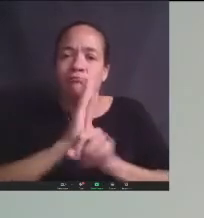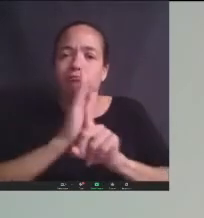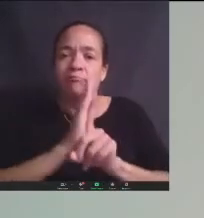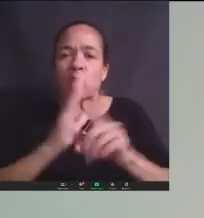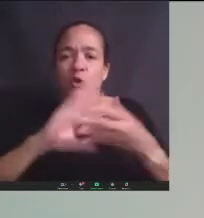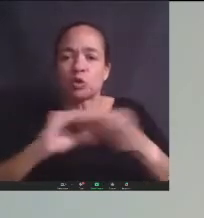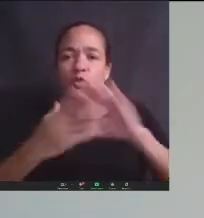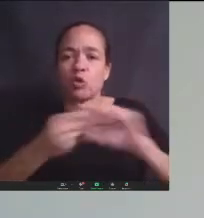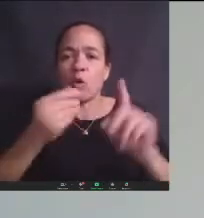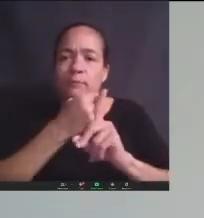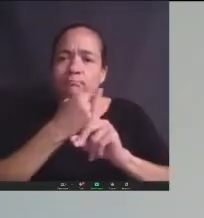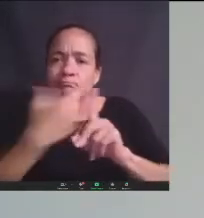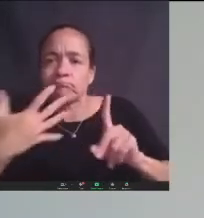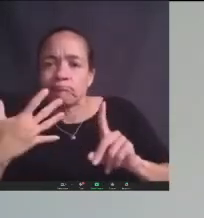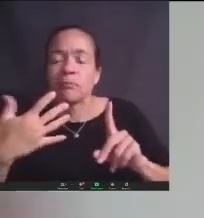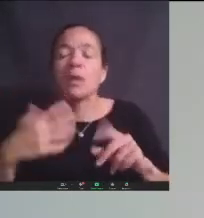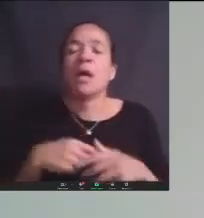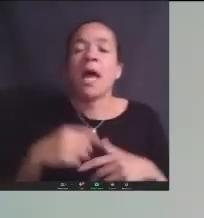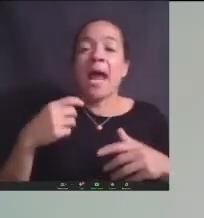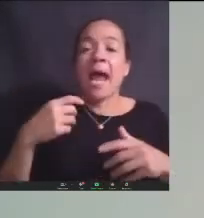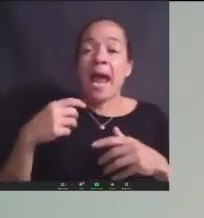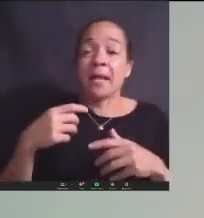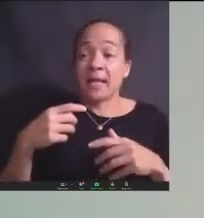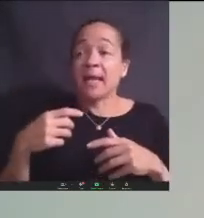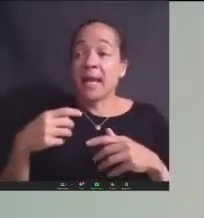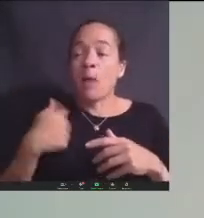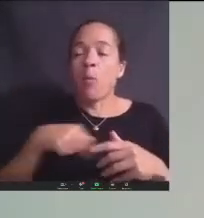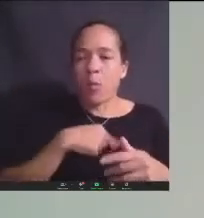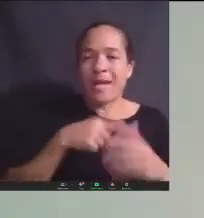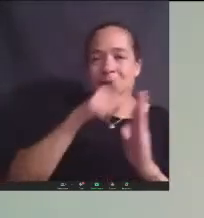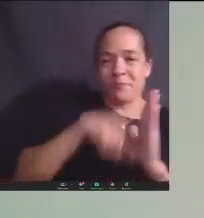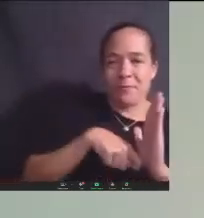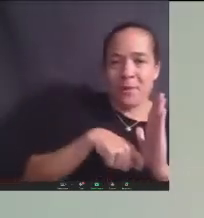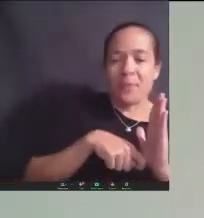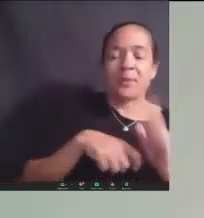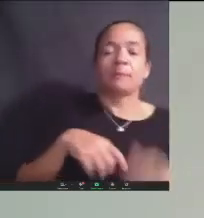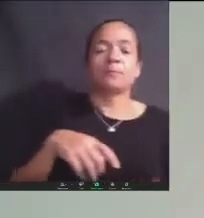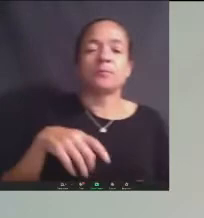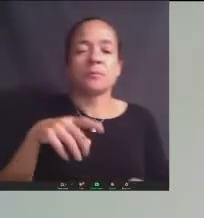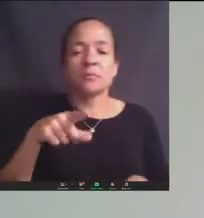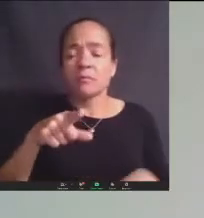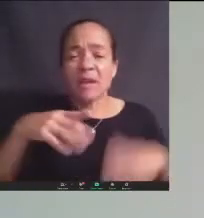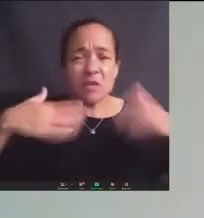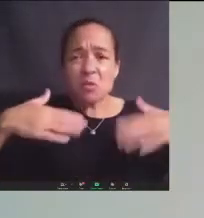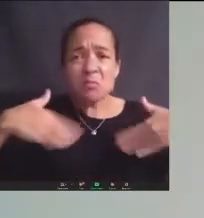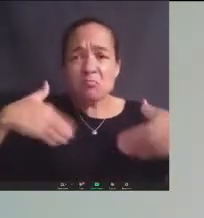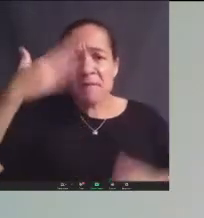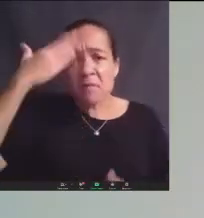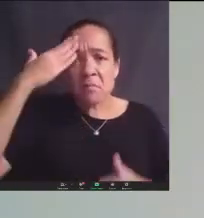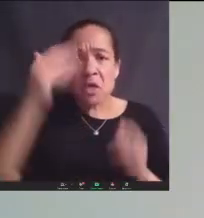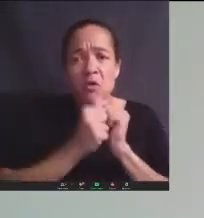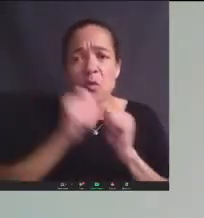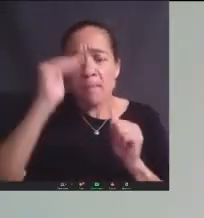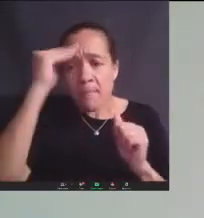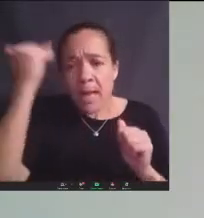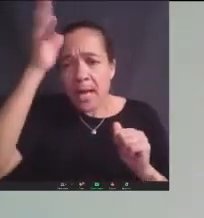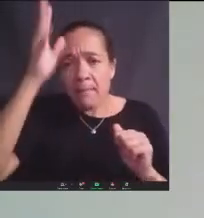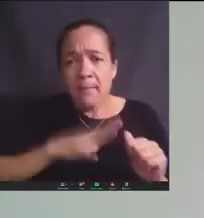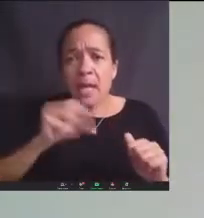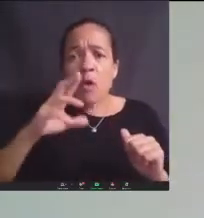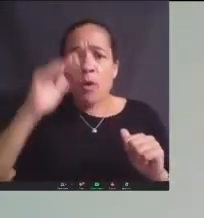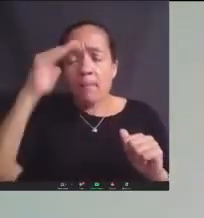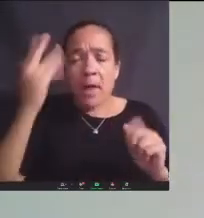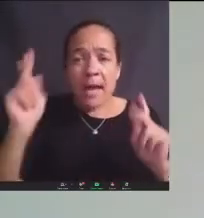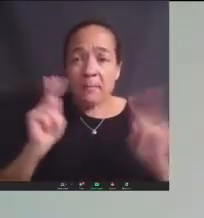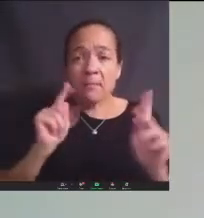back. And the utility of it is, if you're unfamiliar with Black people or Black men, then here's a very easy way to get some